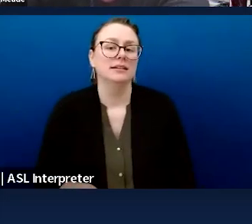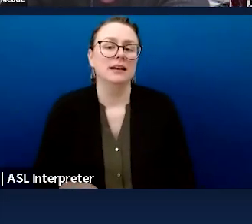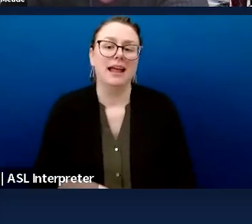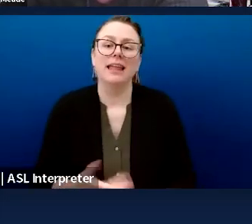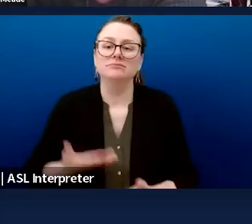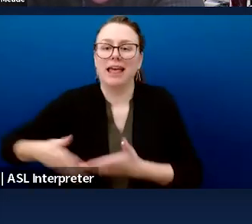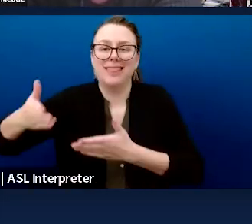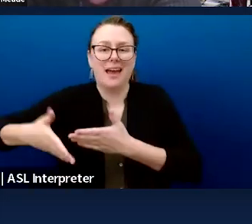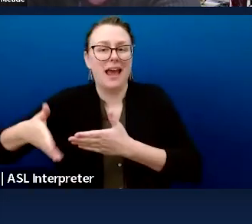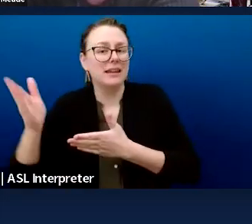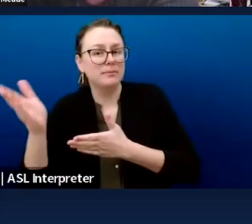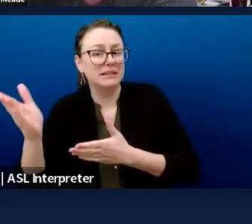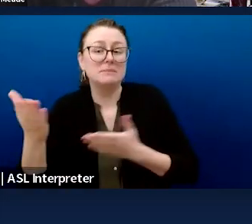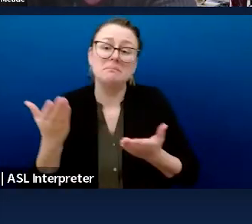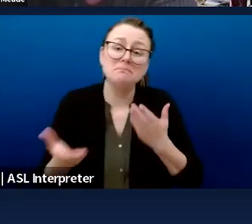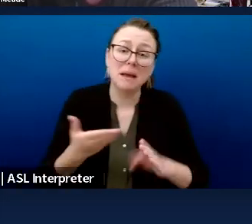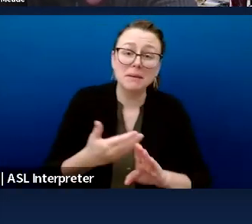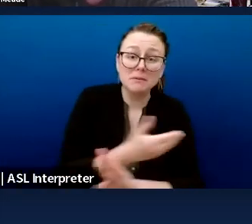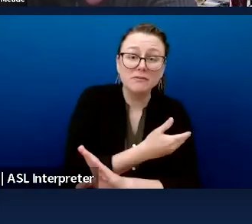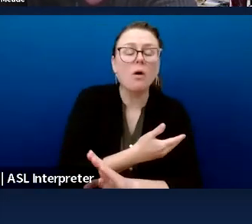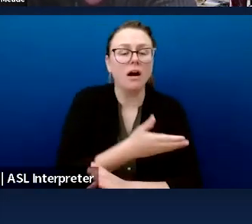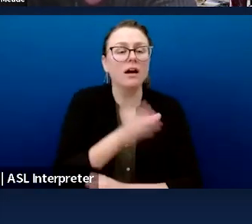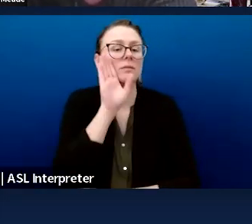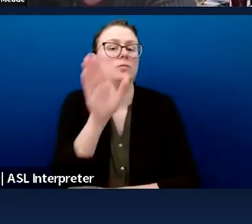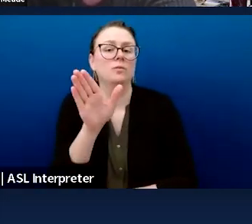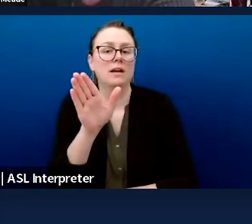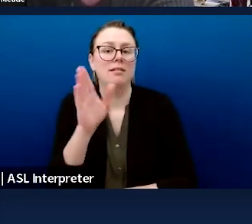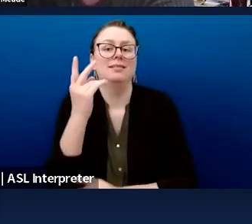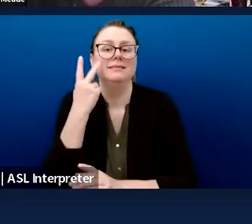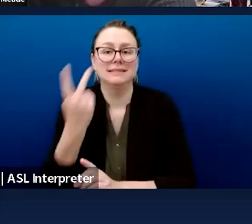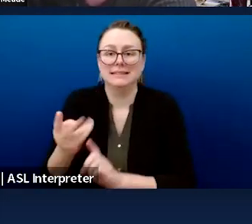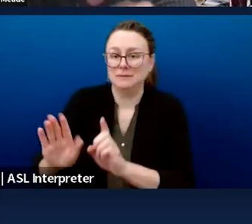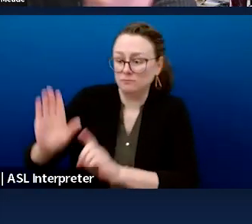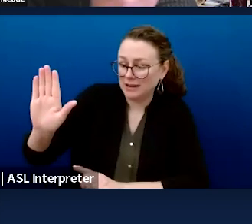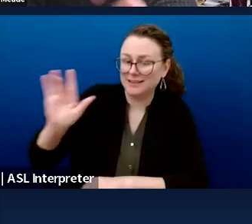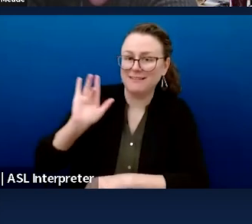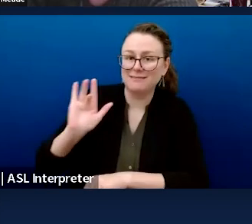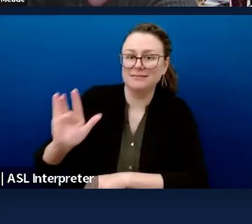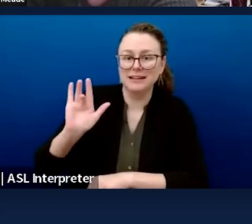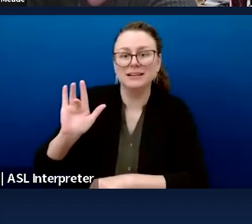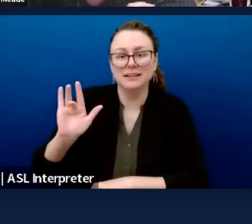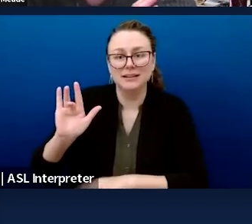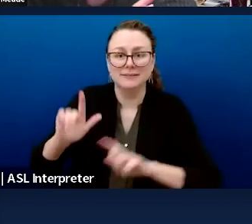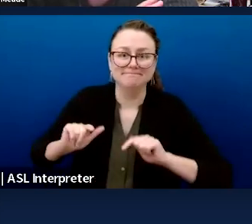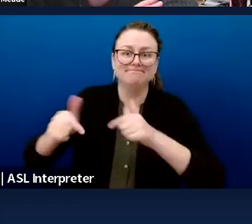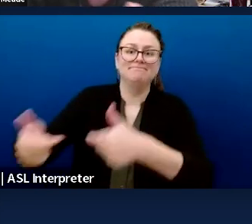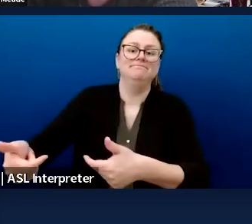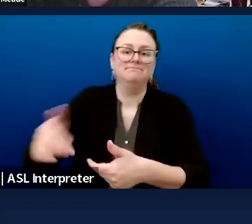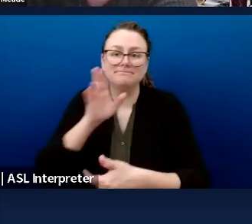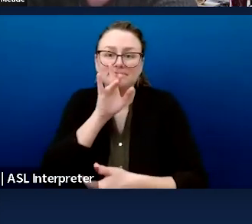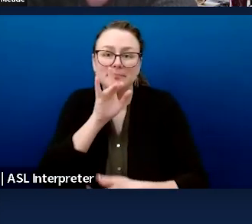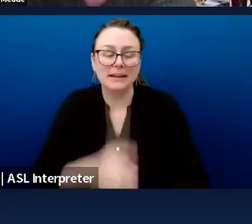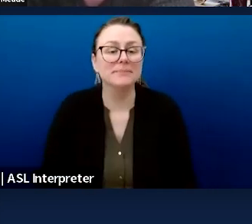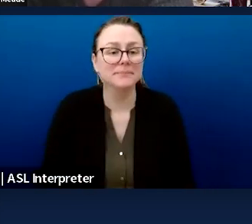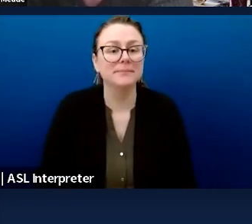at the end of the presentation, but possibly throughout, we will let you speak up and ask your